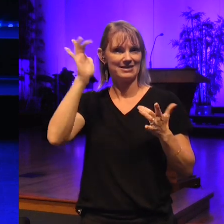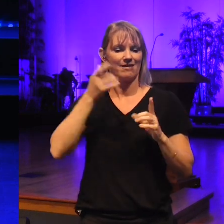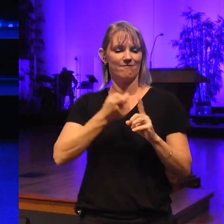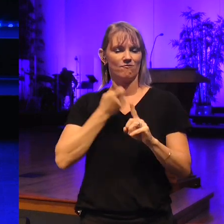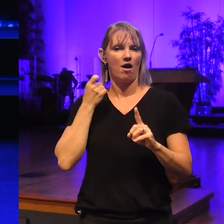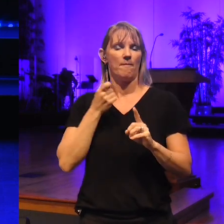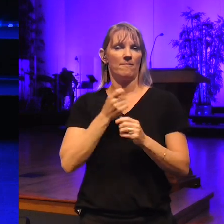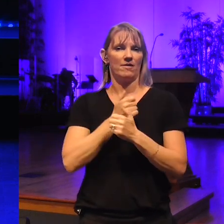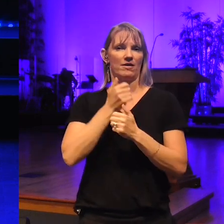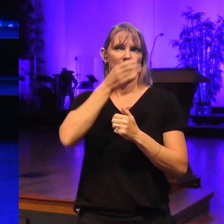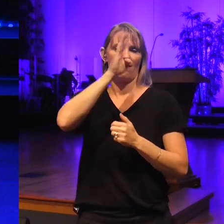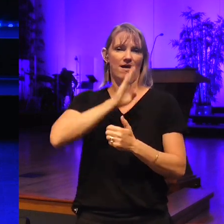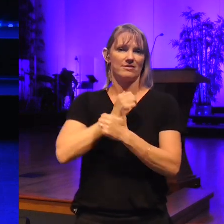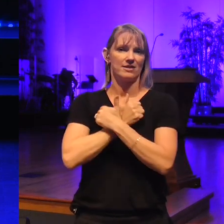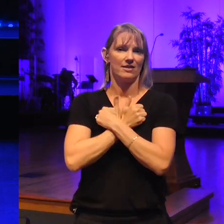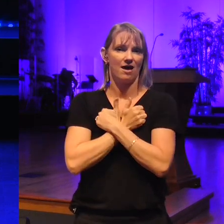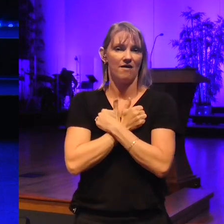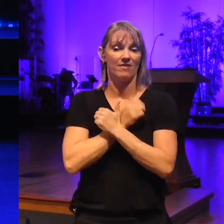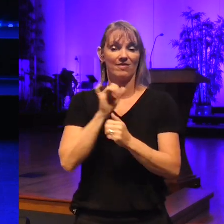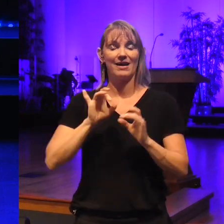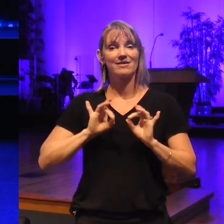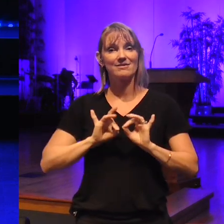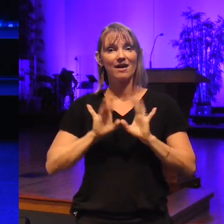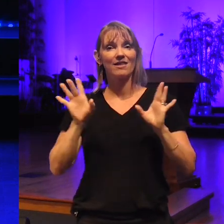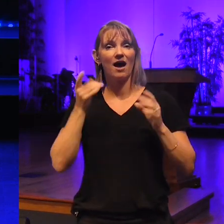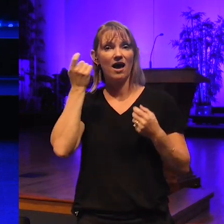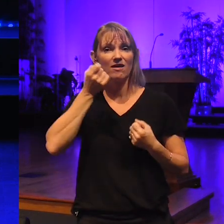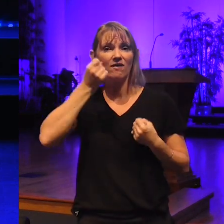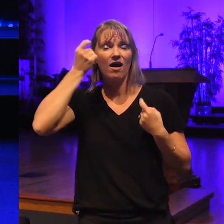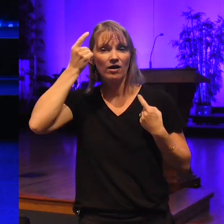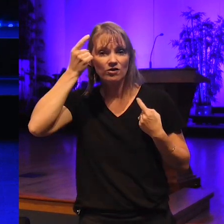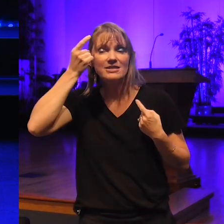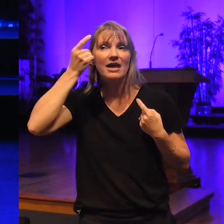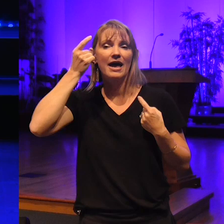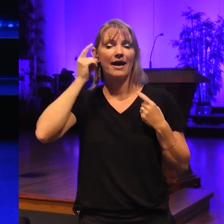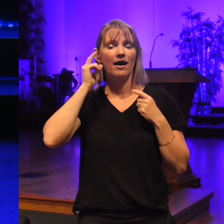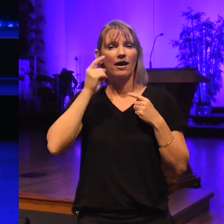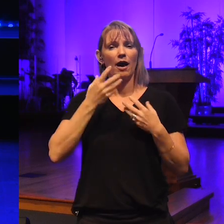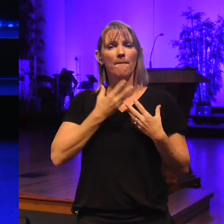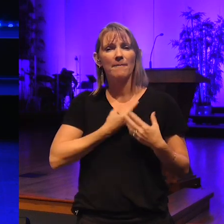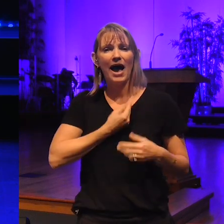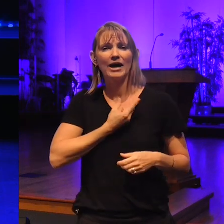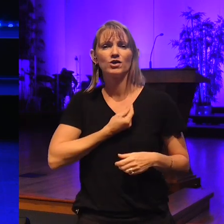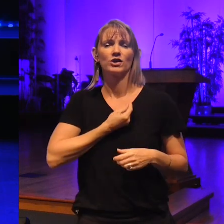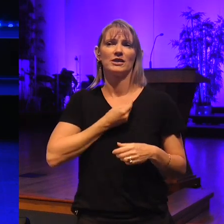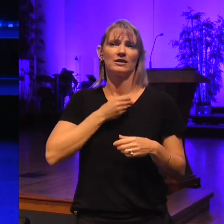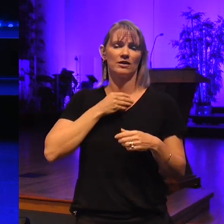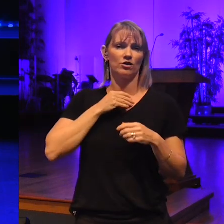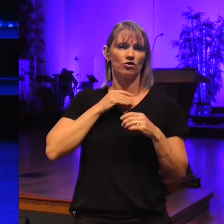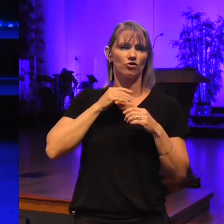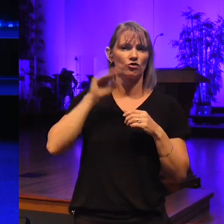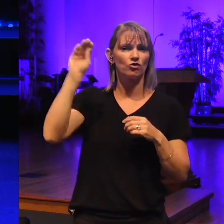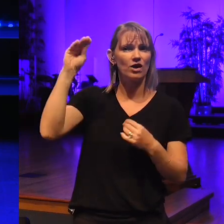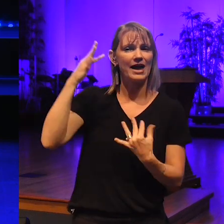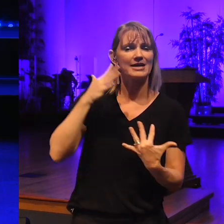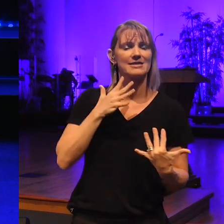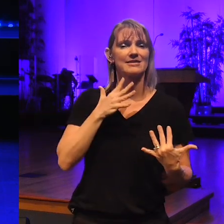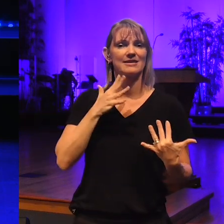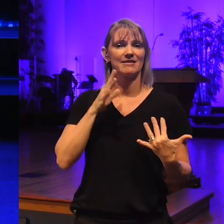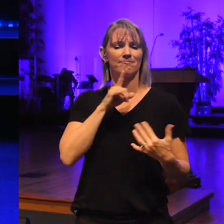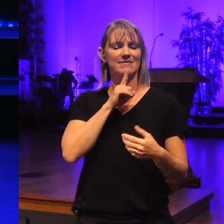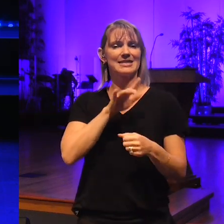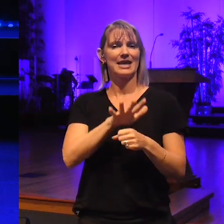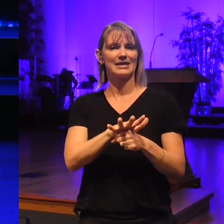love. It's the light of understanding, of compassion, and of grace. It's a testament to the